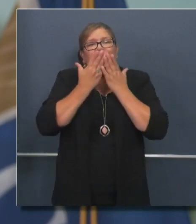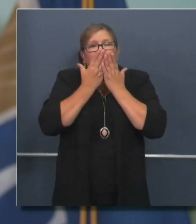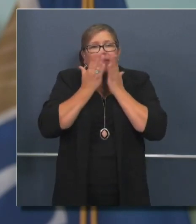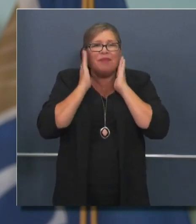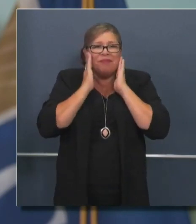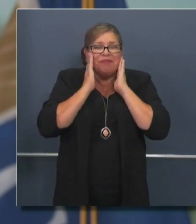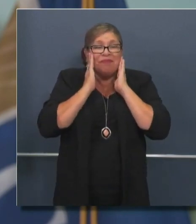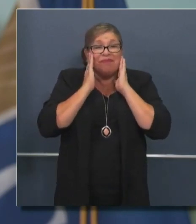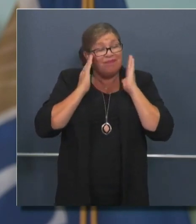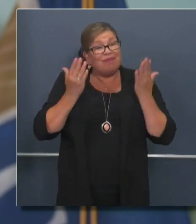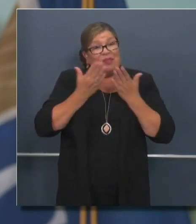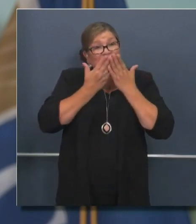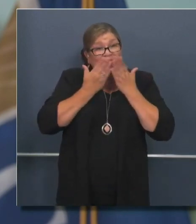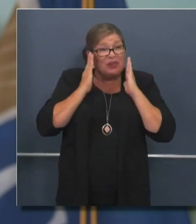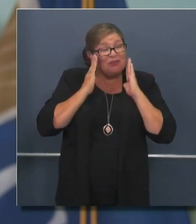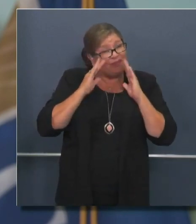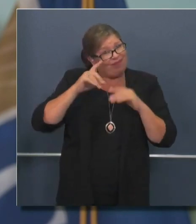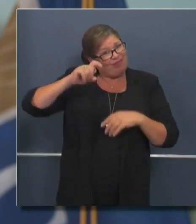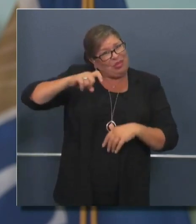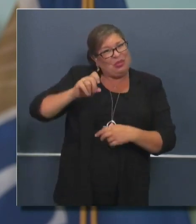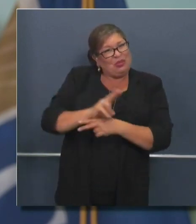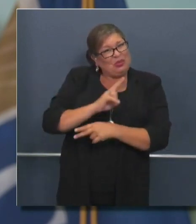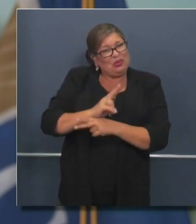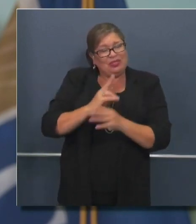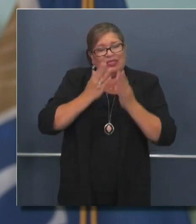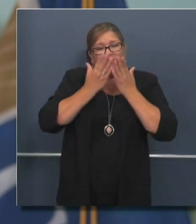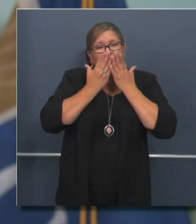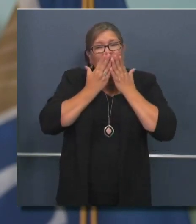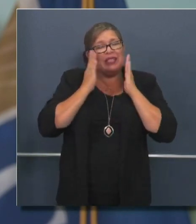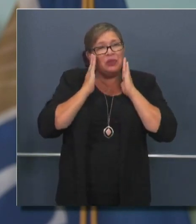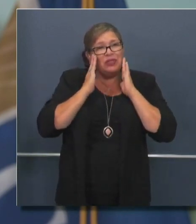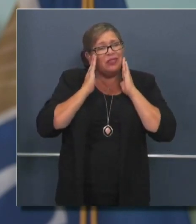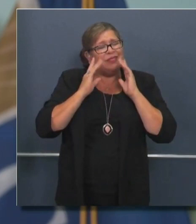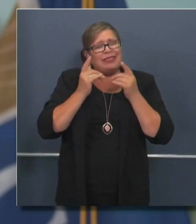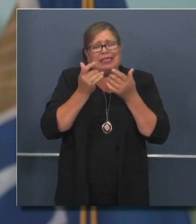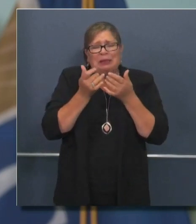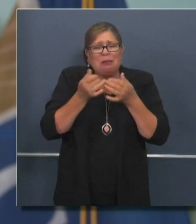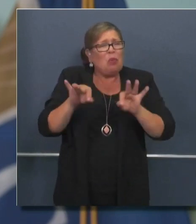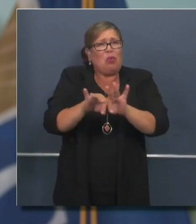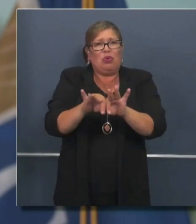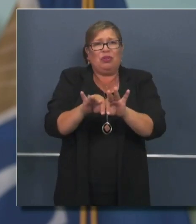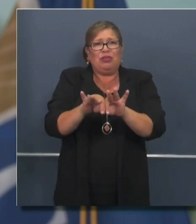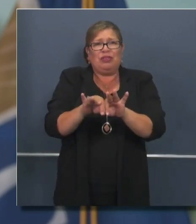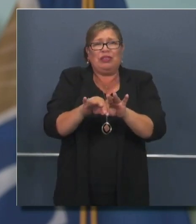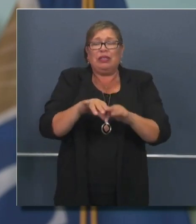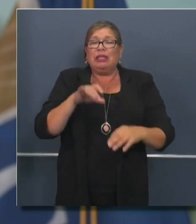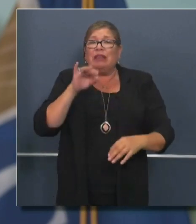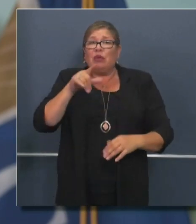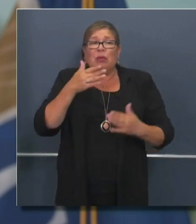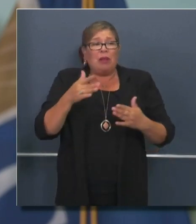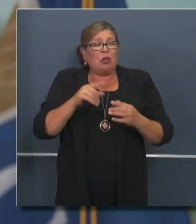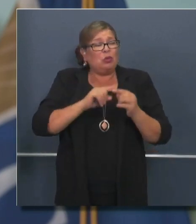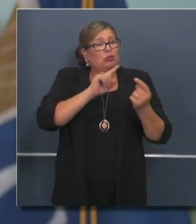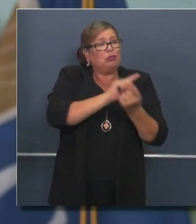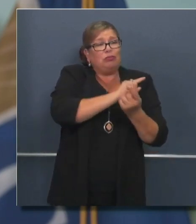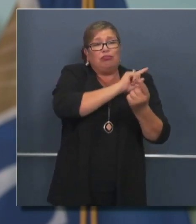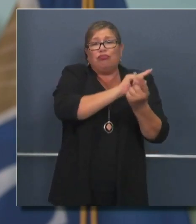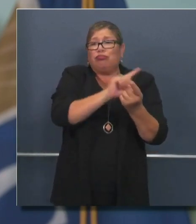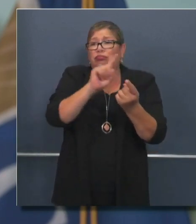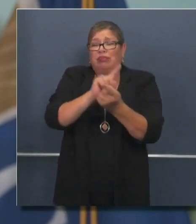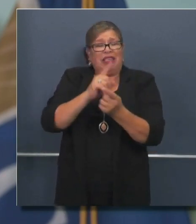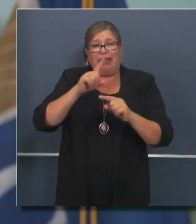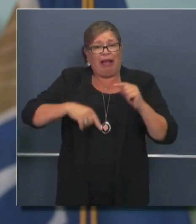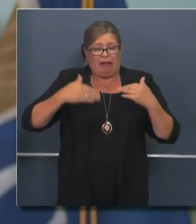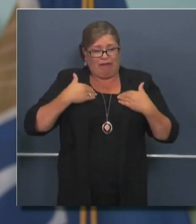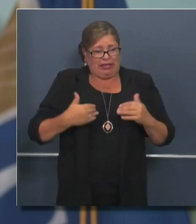coverings are appropriate. Face coverings are they're foundational. If you're going to come into contact with people, if you can't